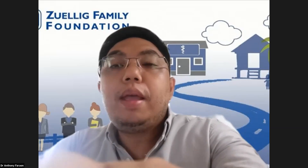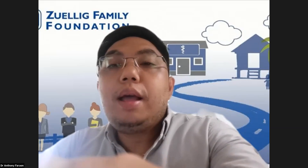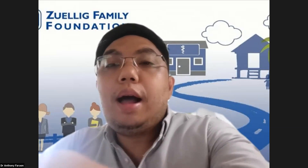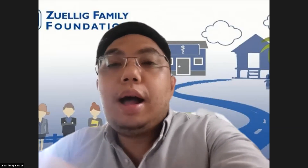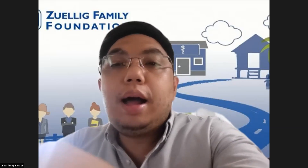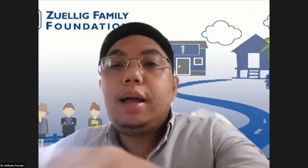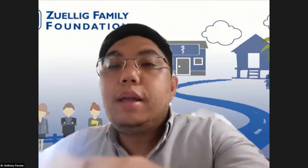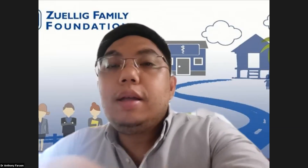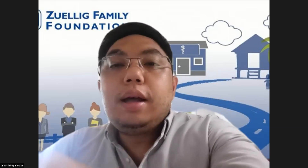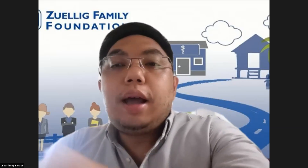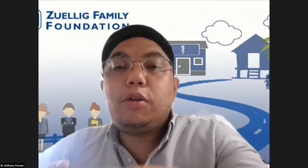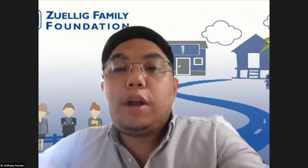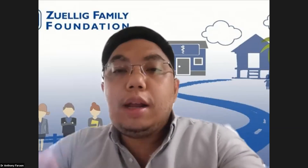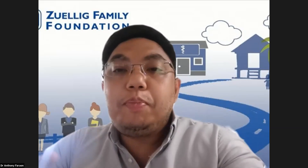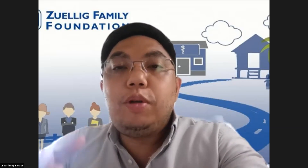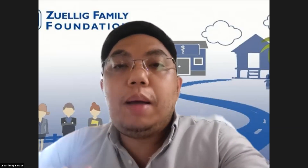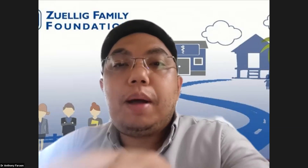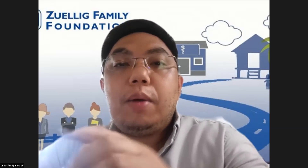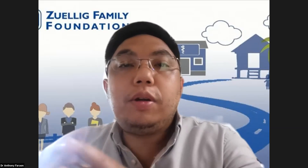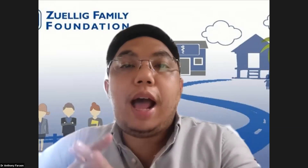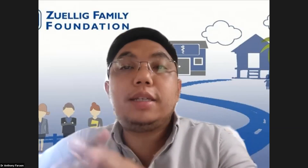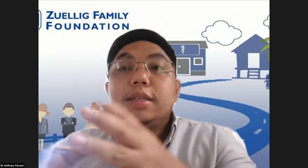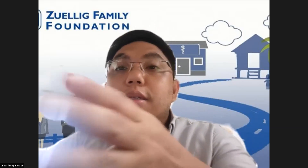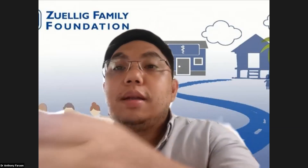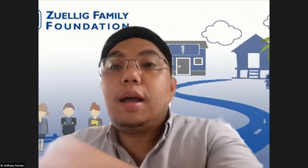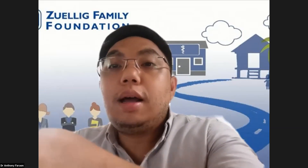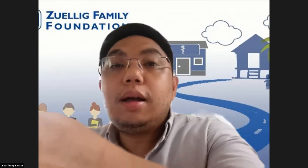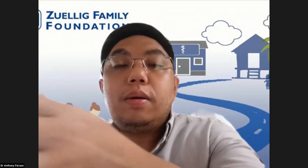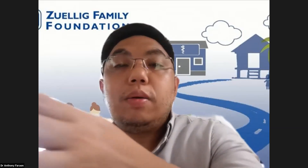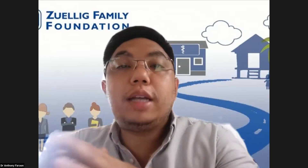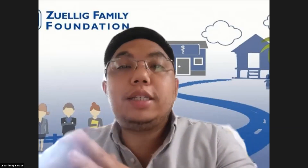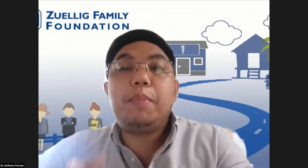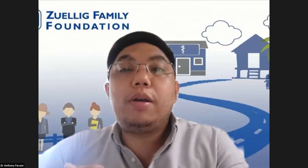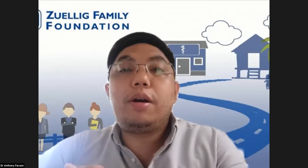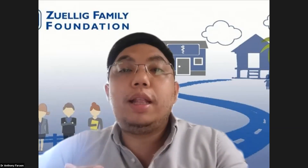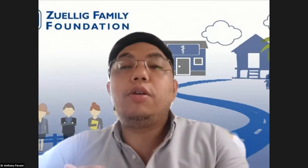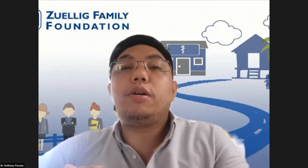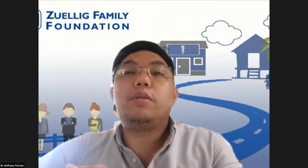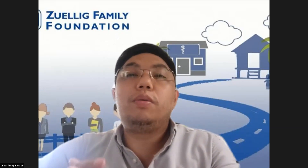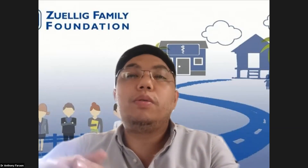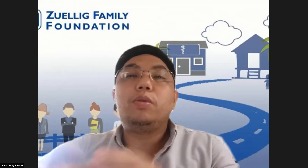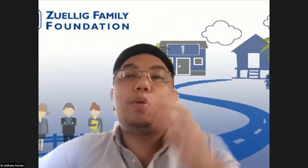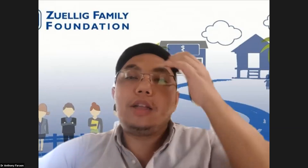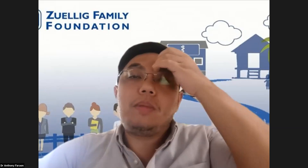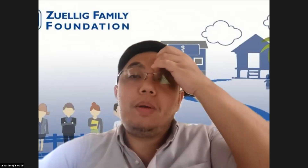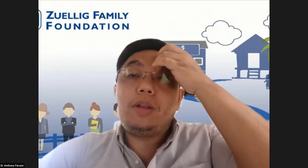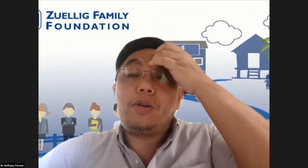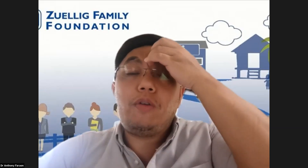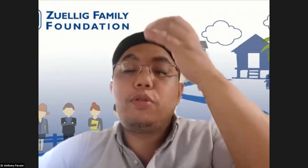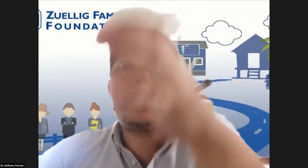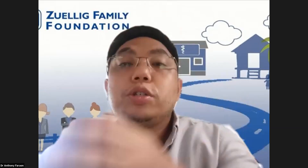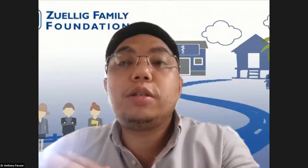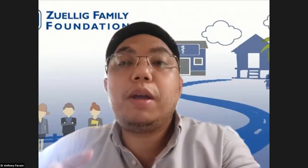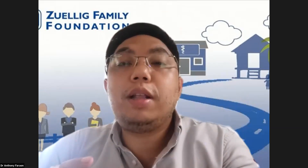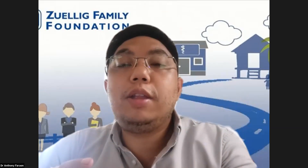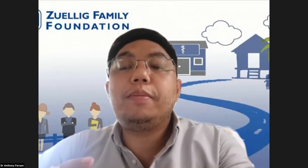them. I think, Doctora, yan po muna. Baka we could ask una si Mayor Lino to answer maybe 1 or 2 of